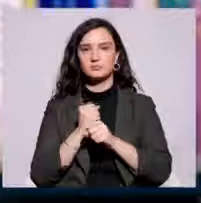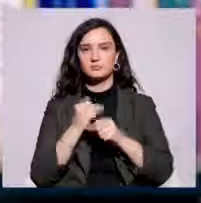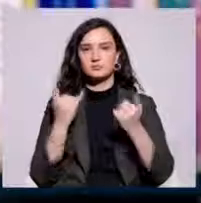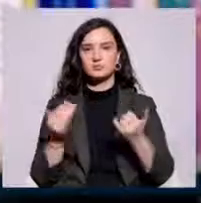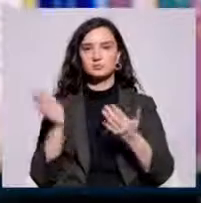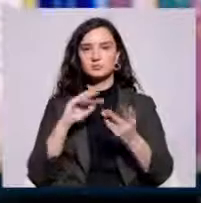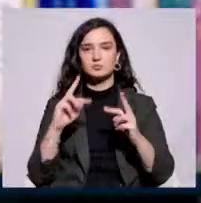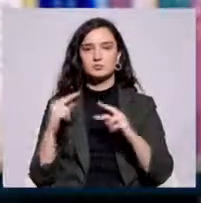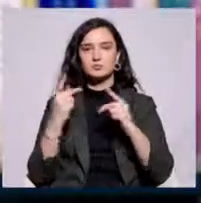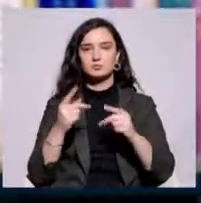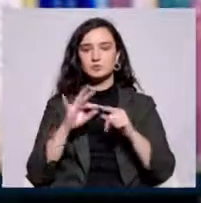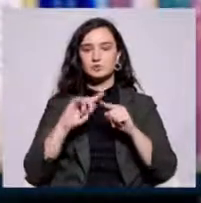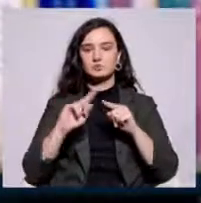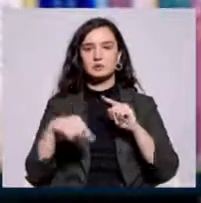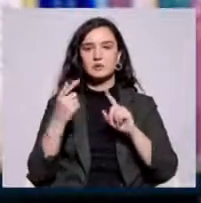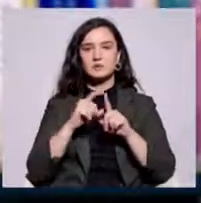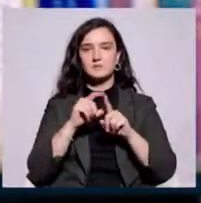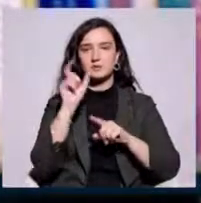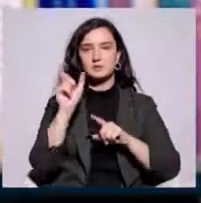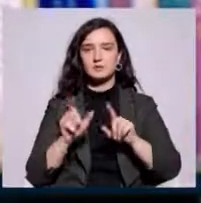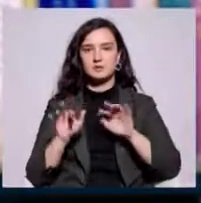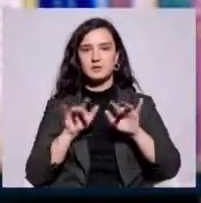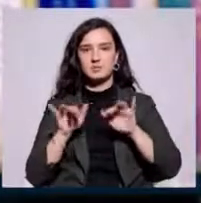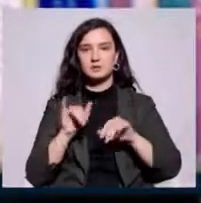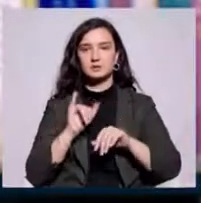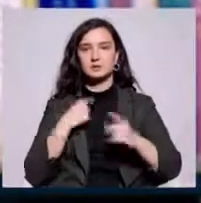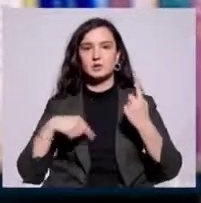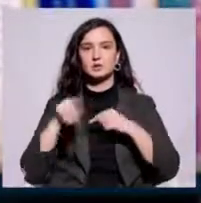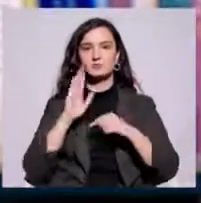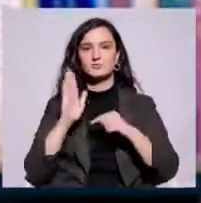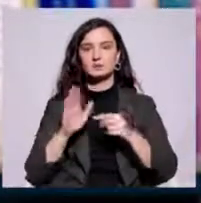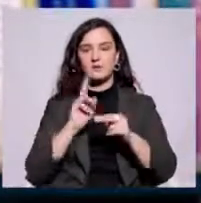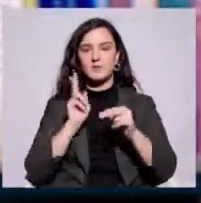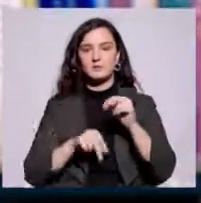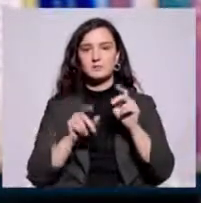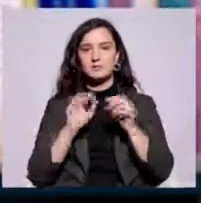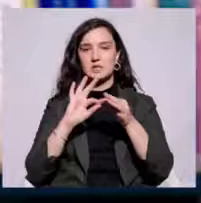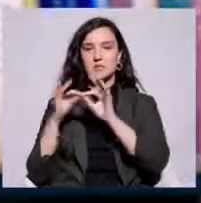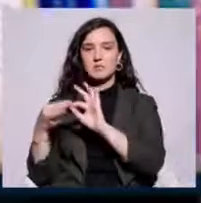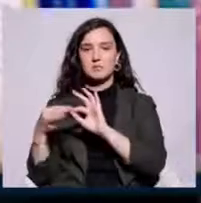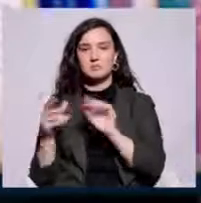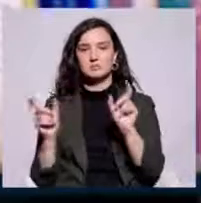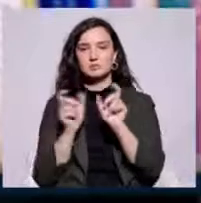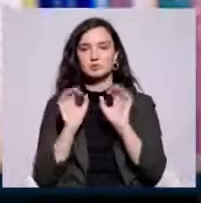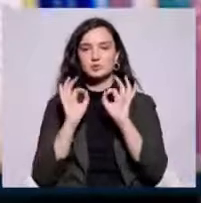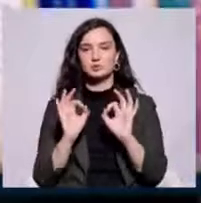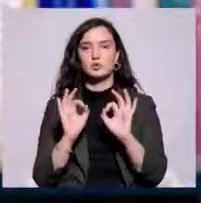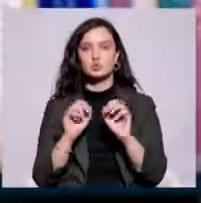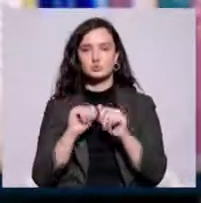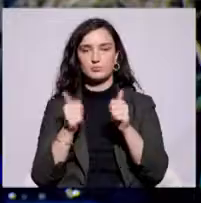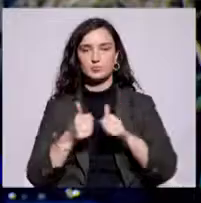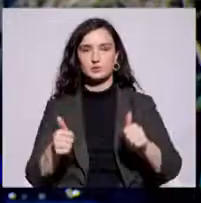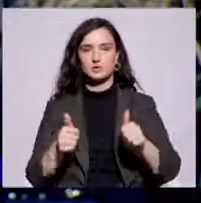now let's move on to the next vocabulary activity where we will complete the sentences with the correct